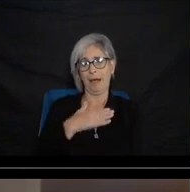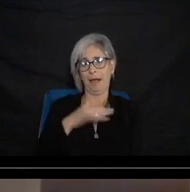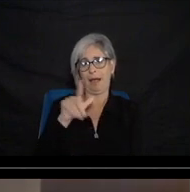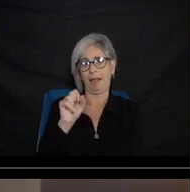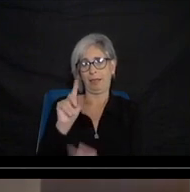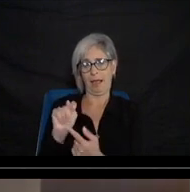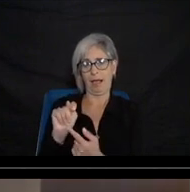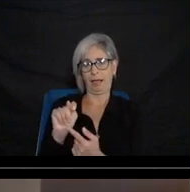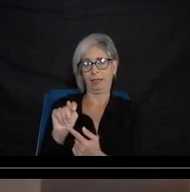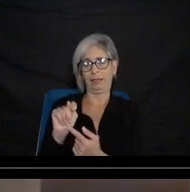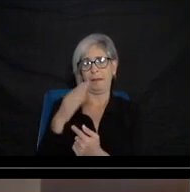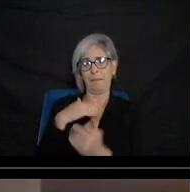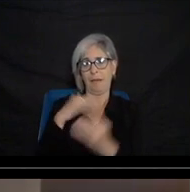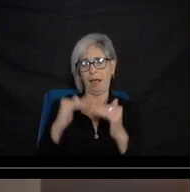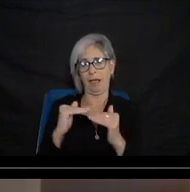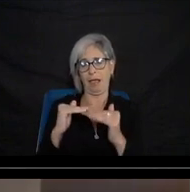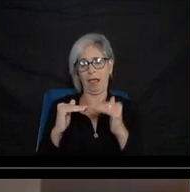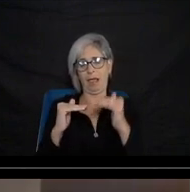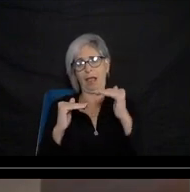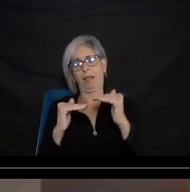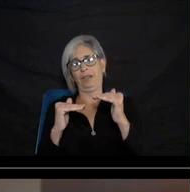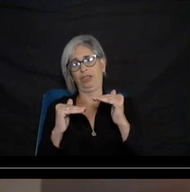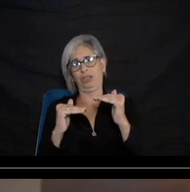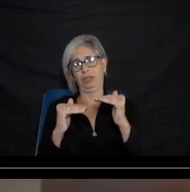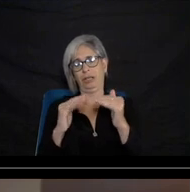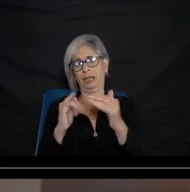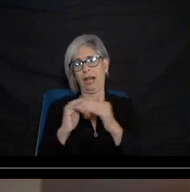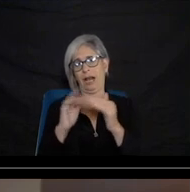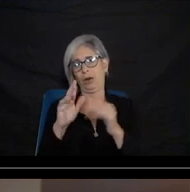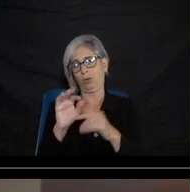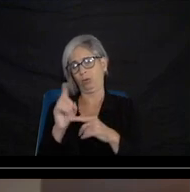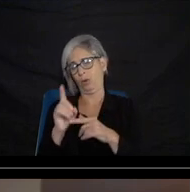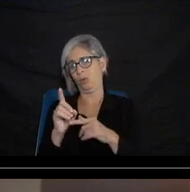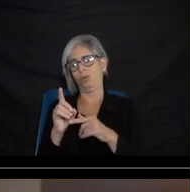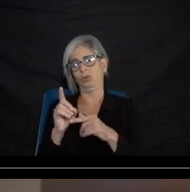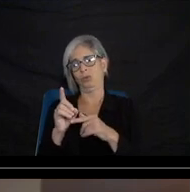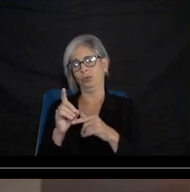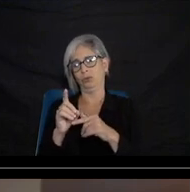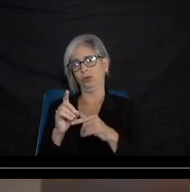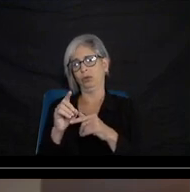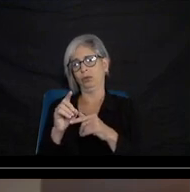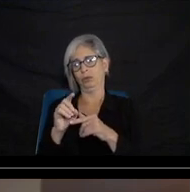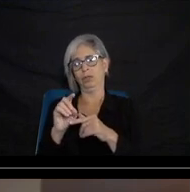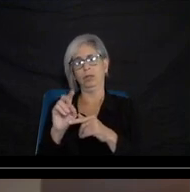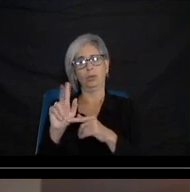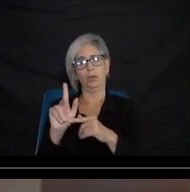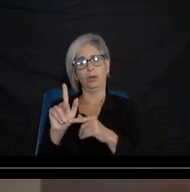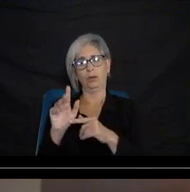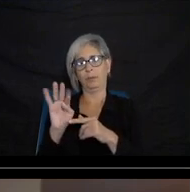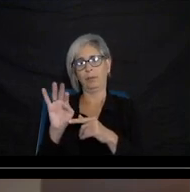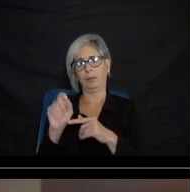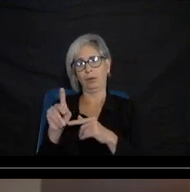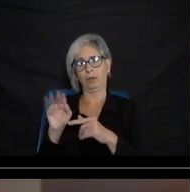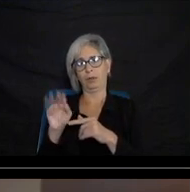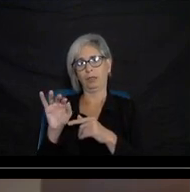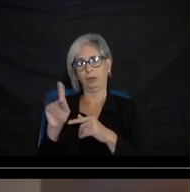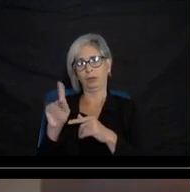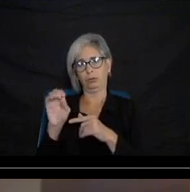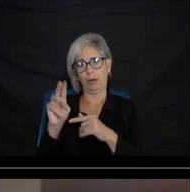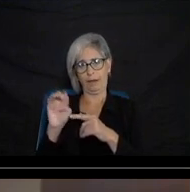and my elevation and that of the Crown of Bar Road at 23rd Cranbrook Drive. That's a